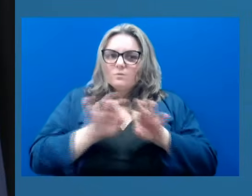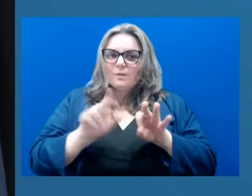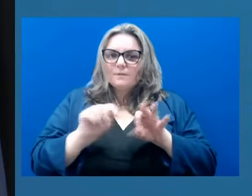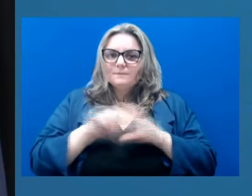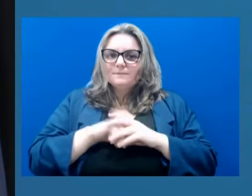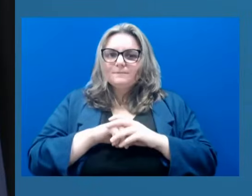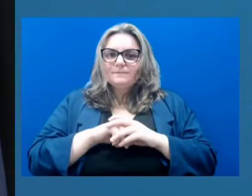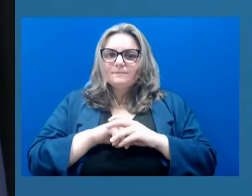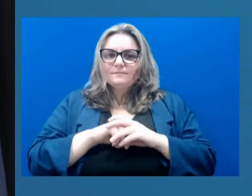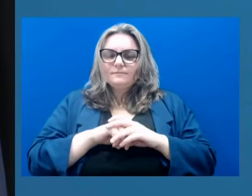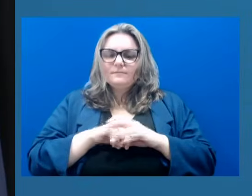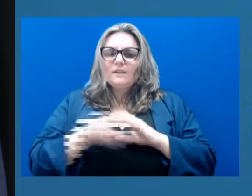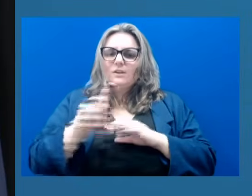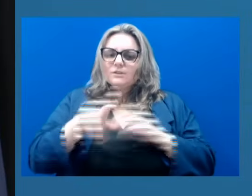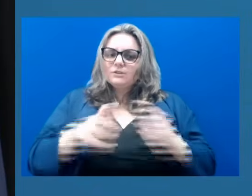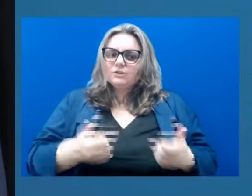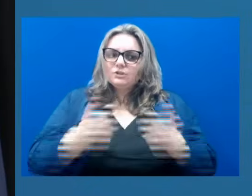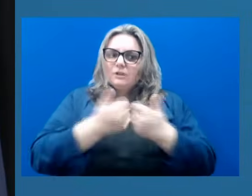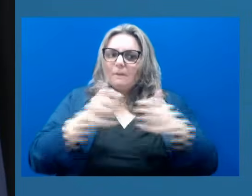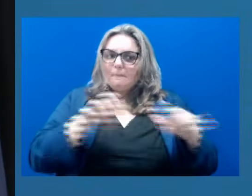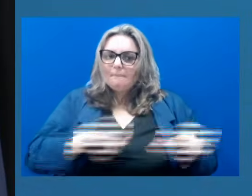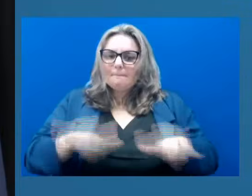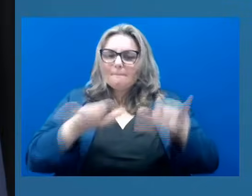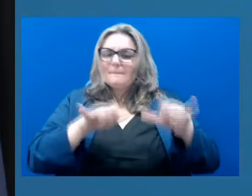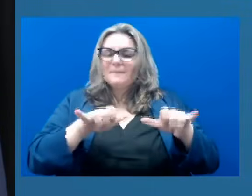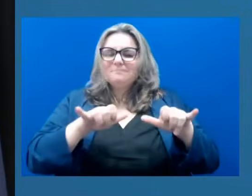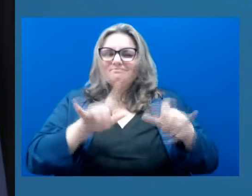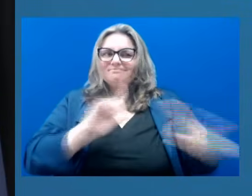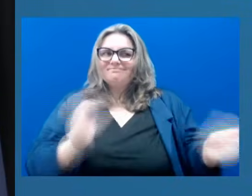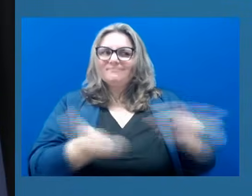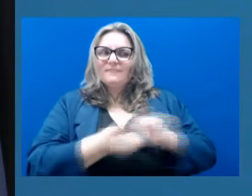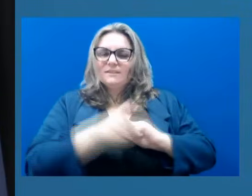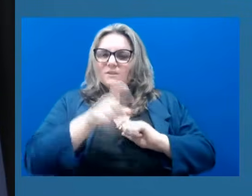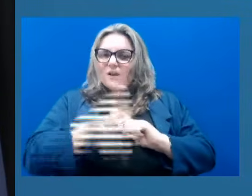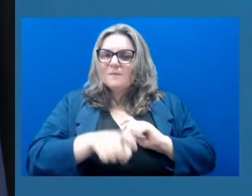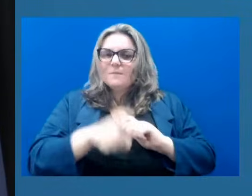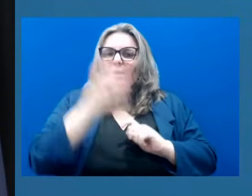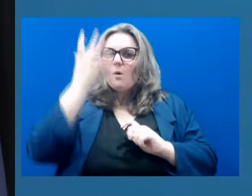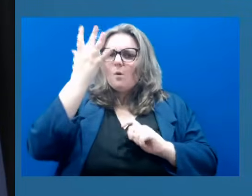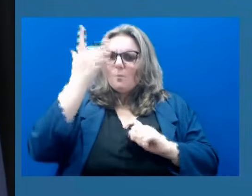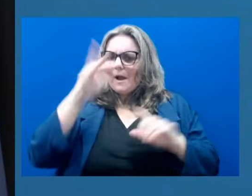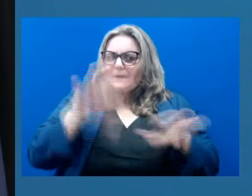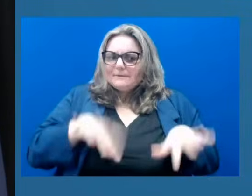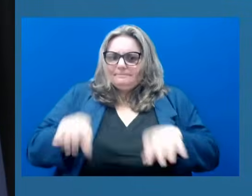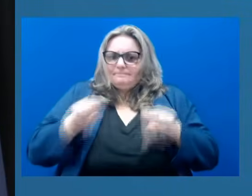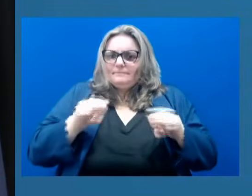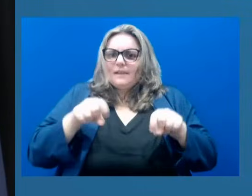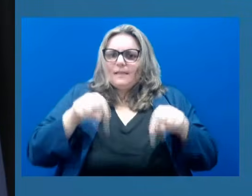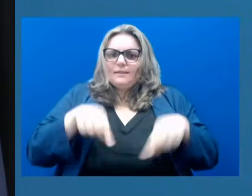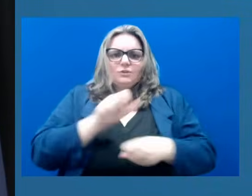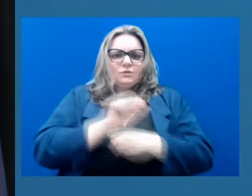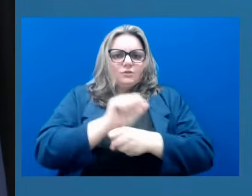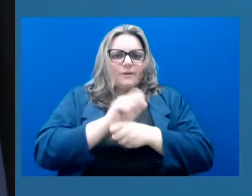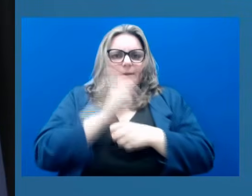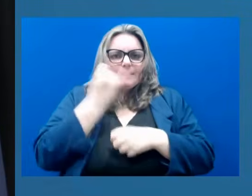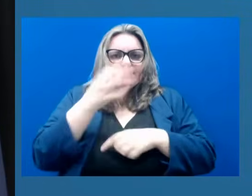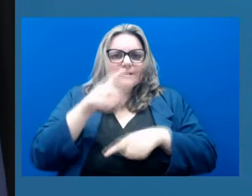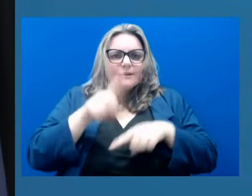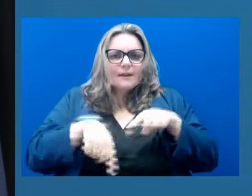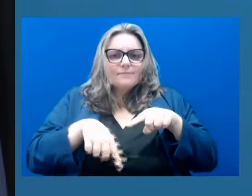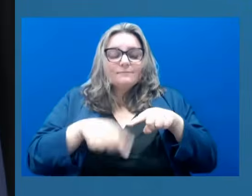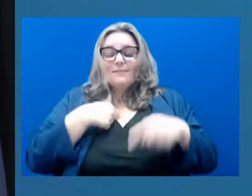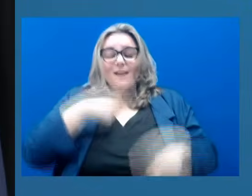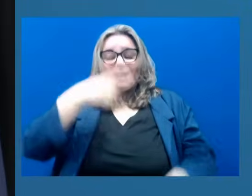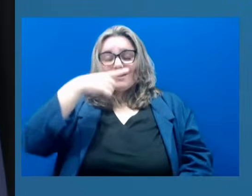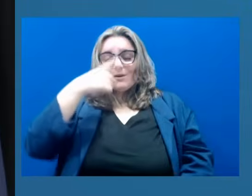or else why are you taking up space in these jobs if you're not willing to do that? And that's how I believe my job is all about. I don't mind taking the slings and arrows for a